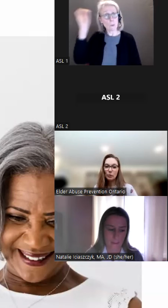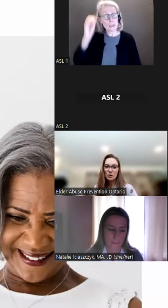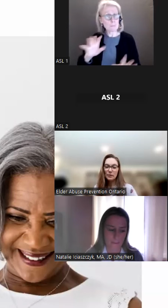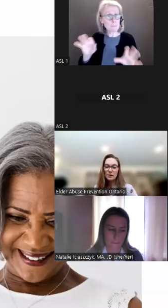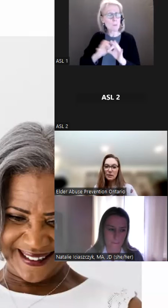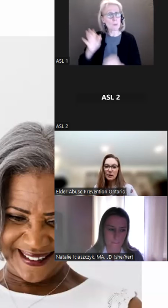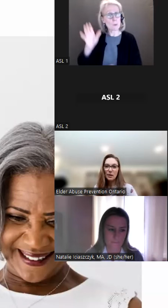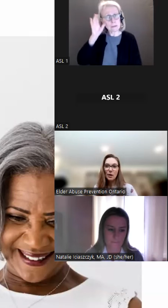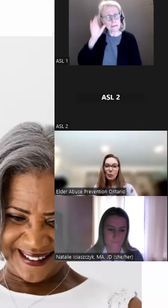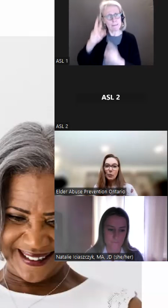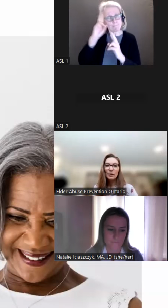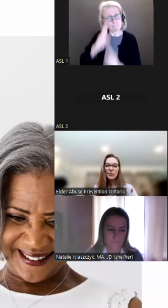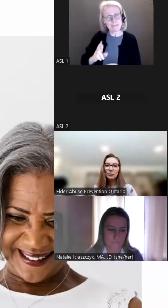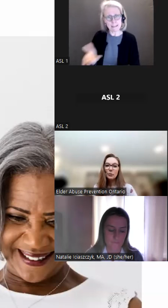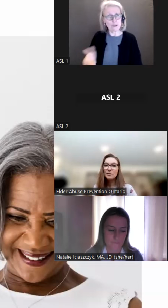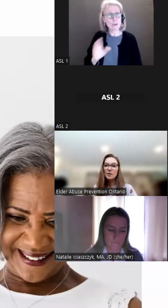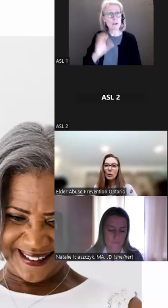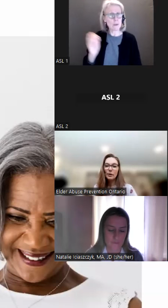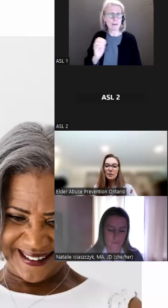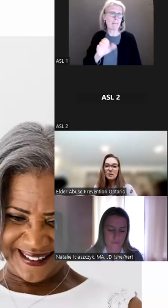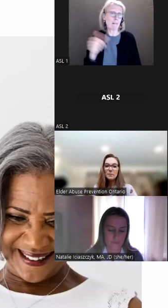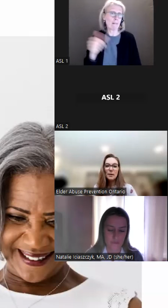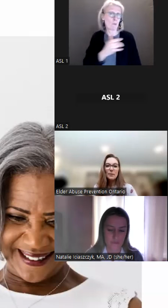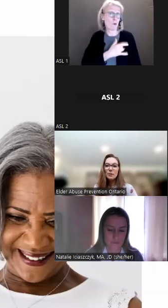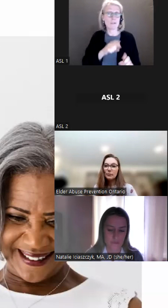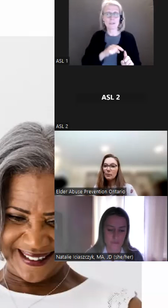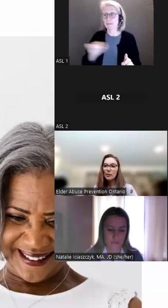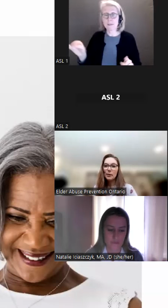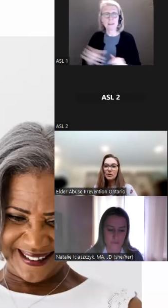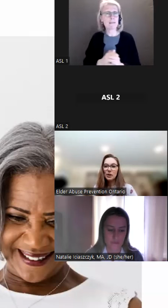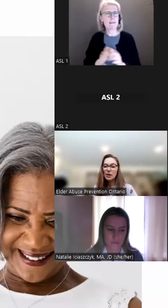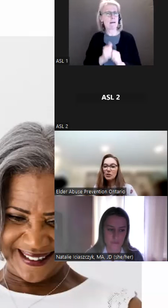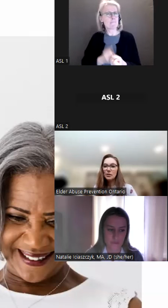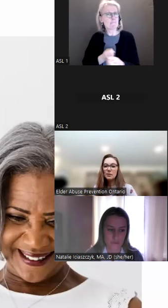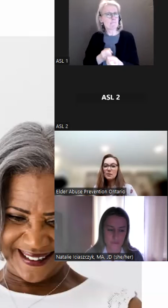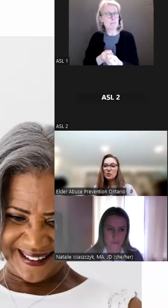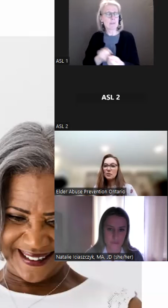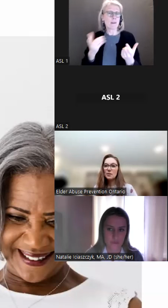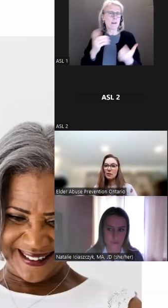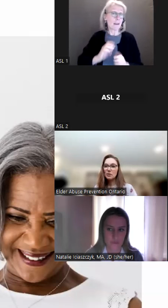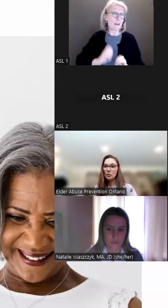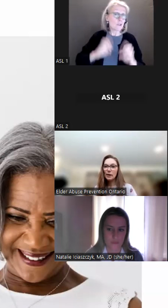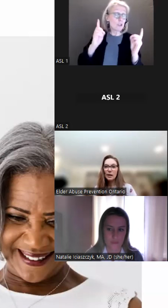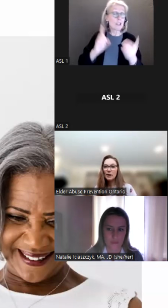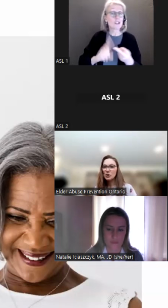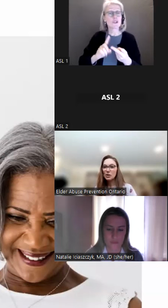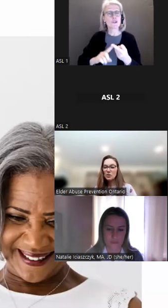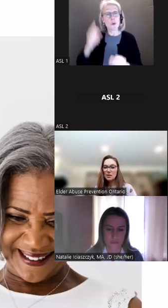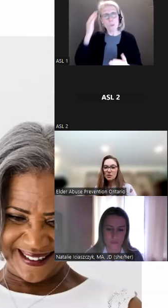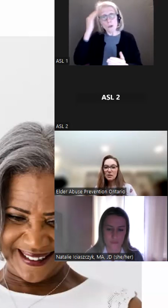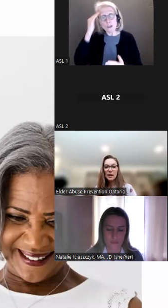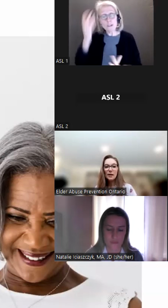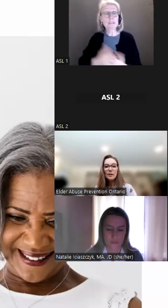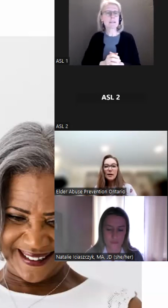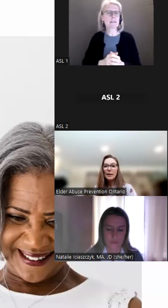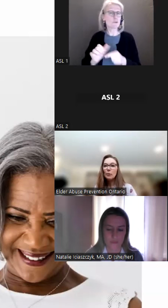beyond borders, obviously. We do that through raising awareness, delivering public education, such as our training and education